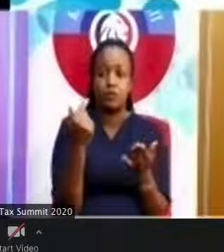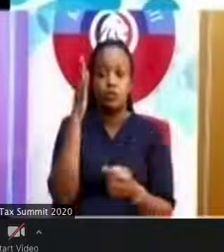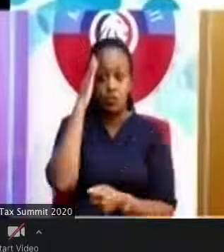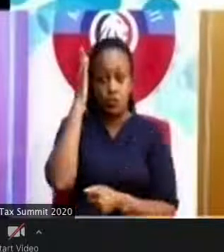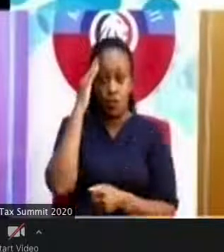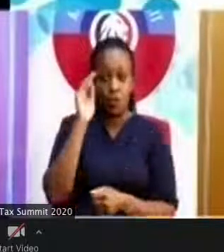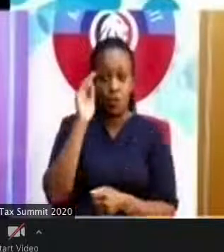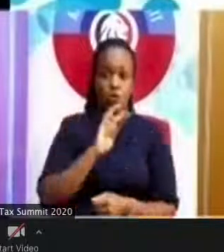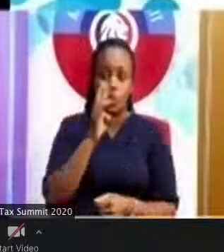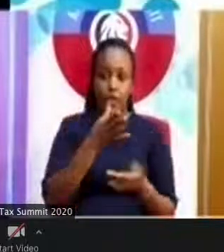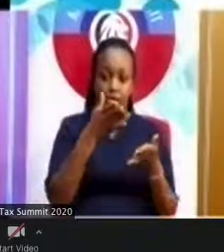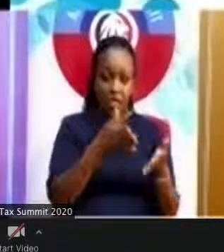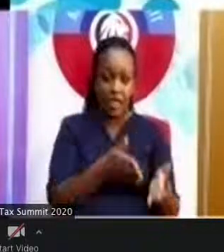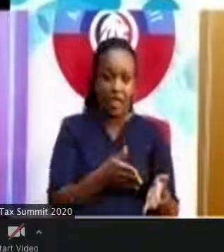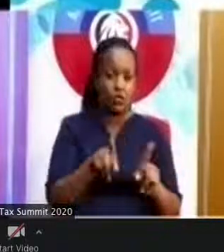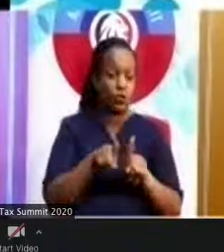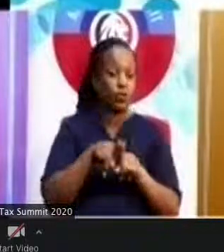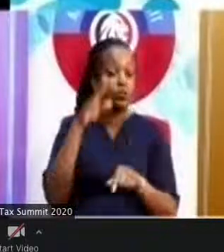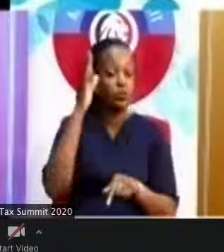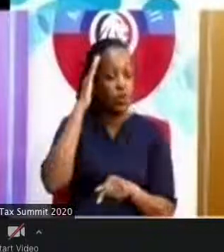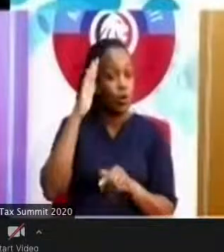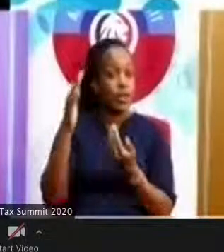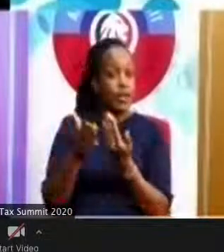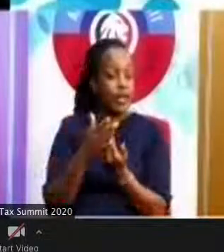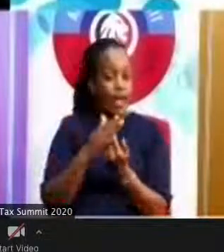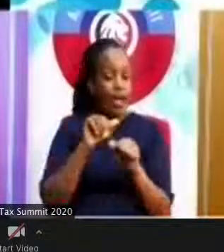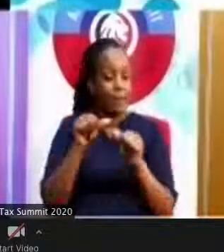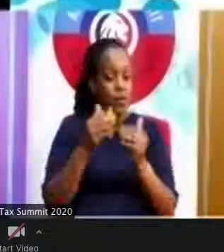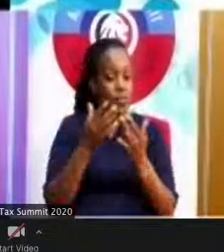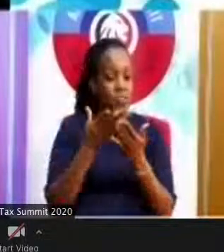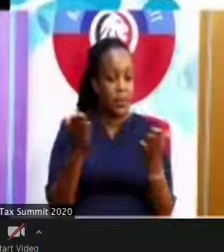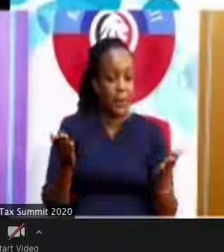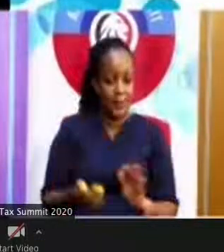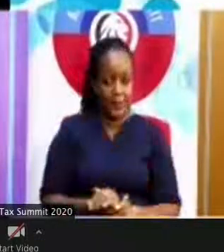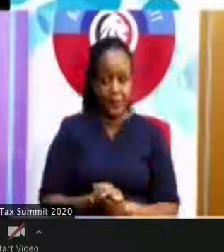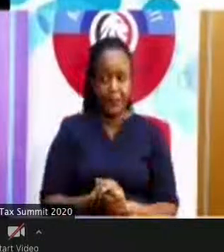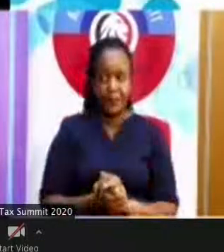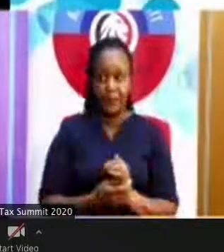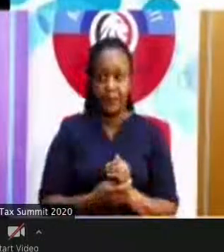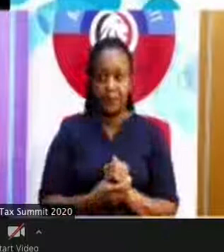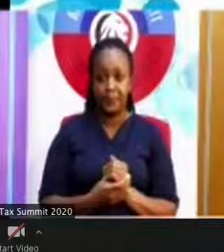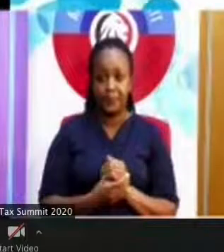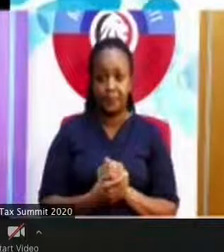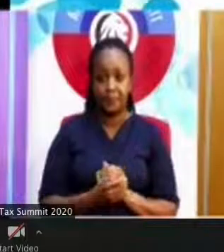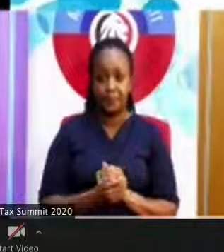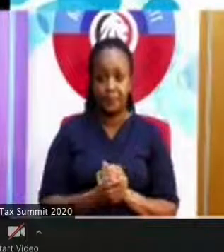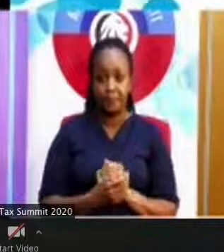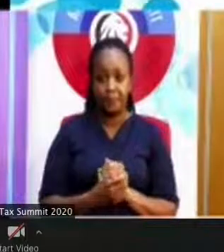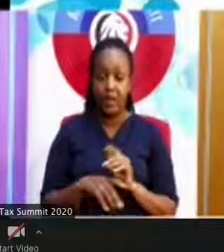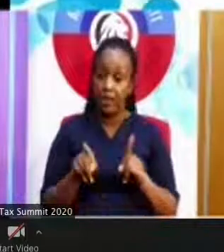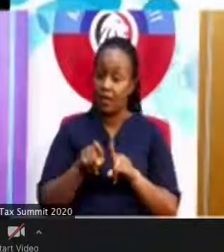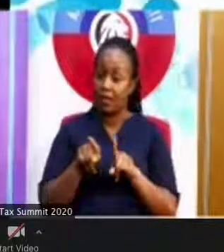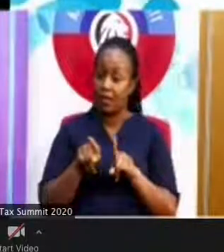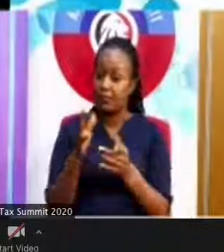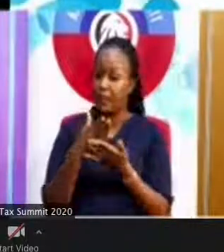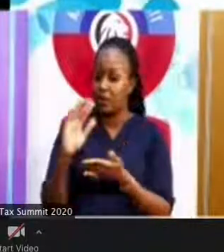care about them. And then as part of government's